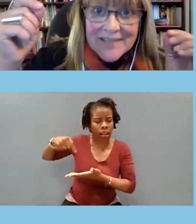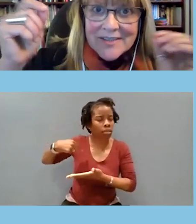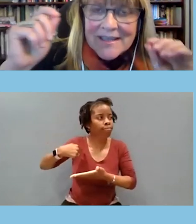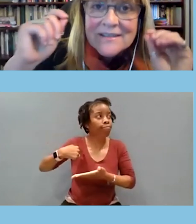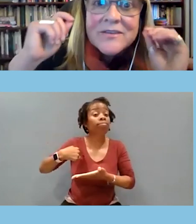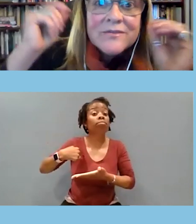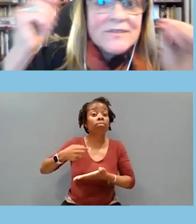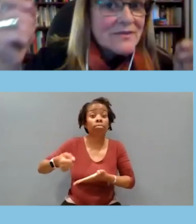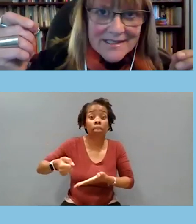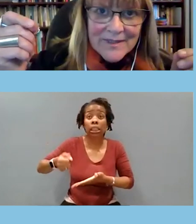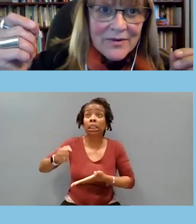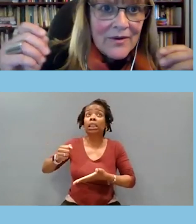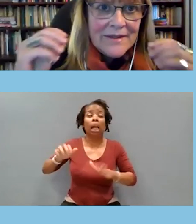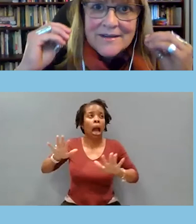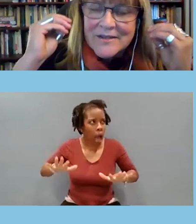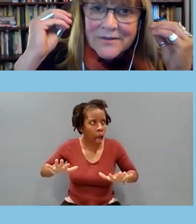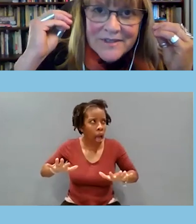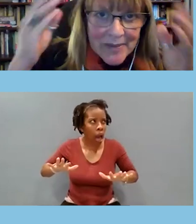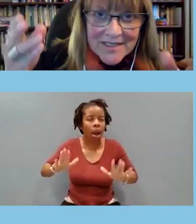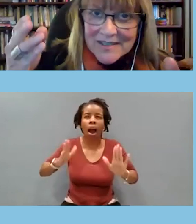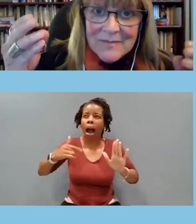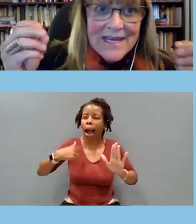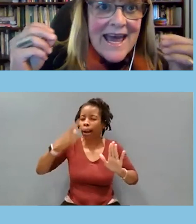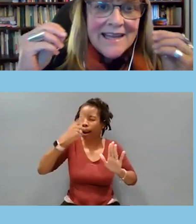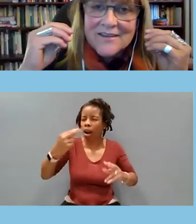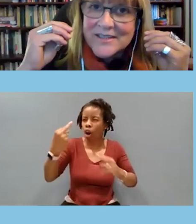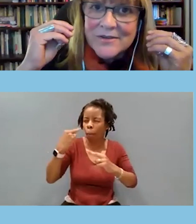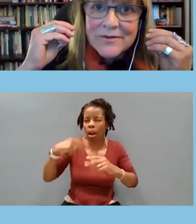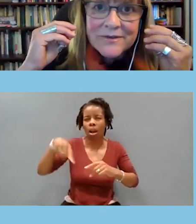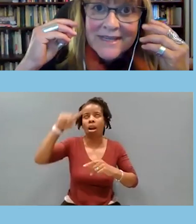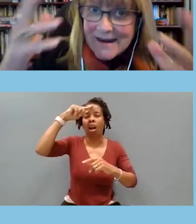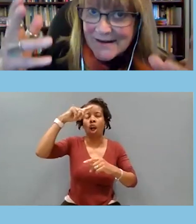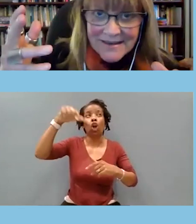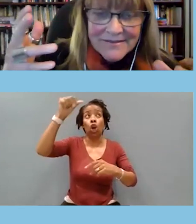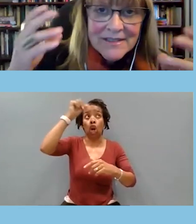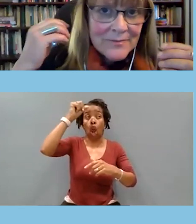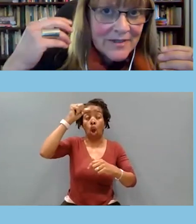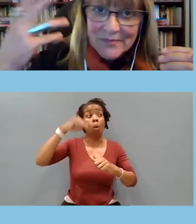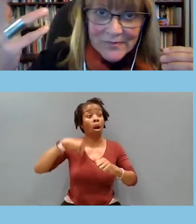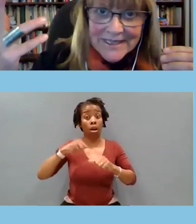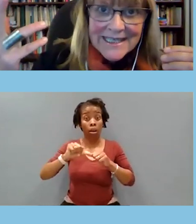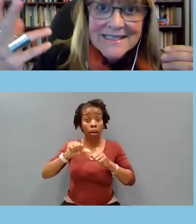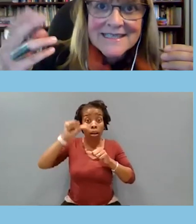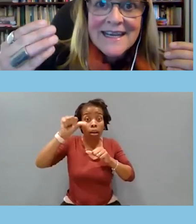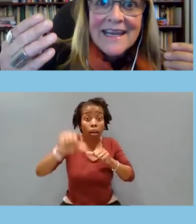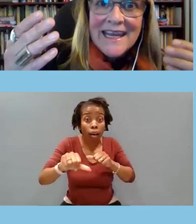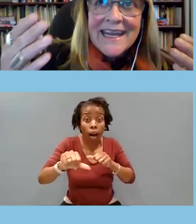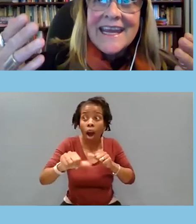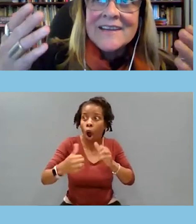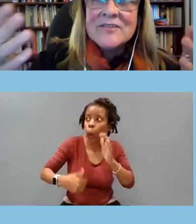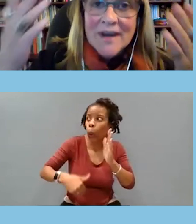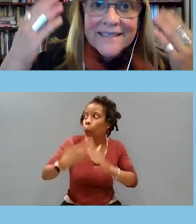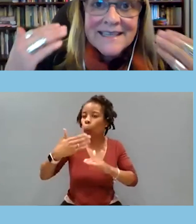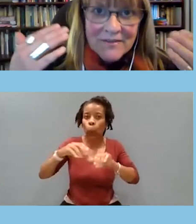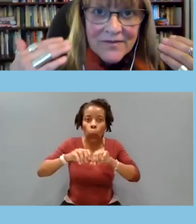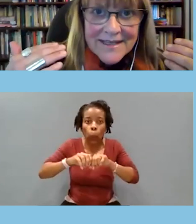is creation. There's a new story to be told. There's a new depiction to be had. There's a new narrative to be released